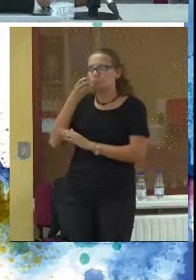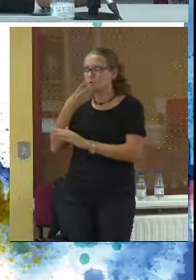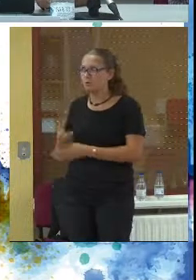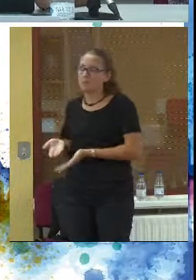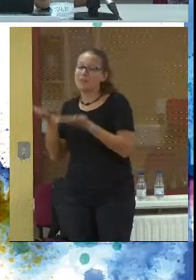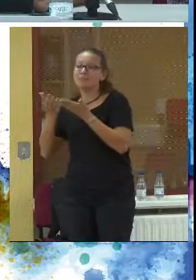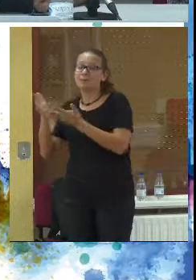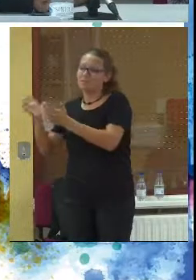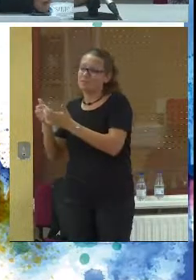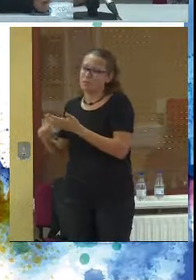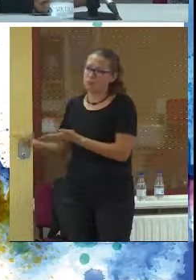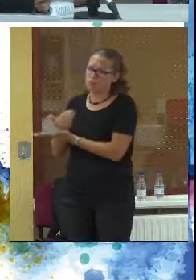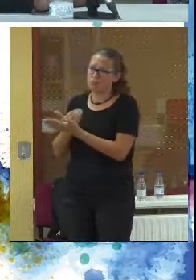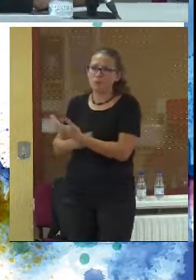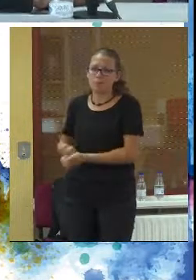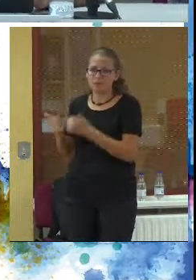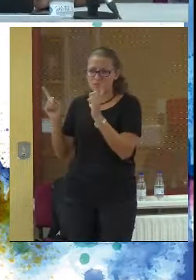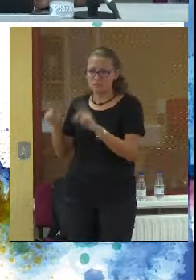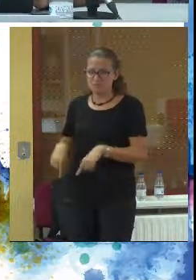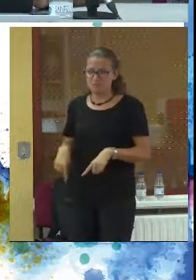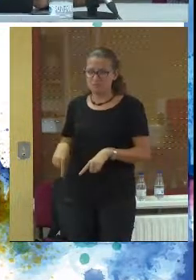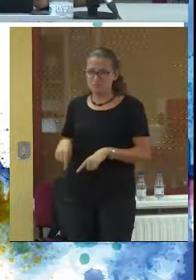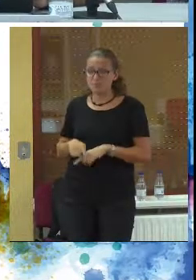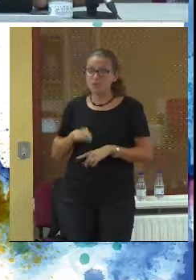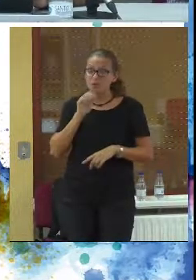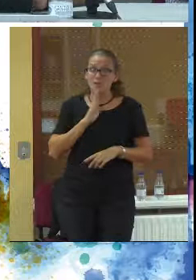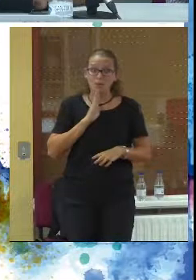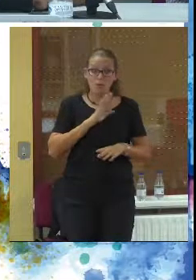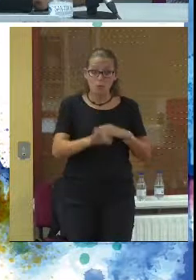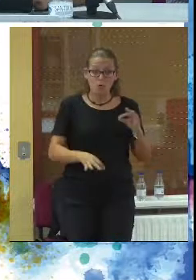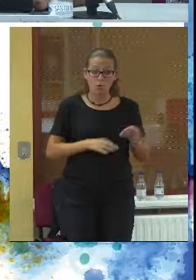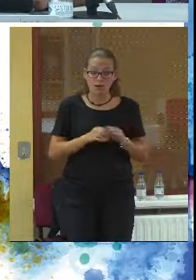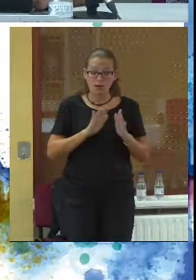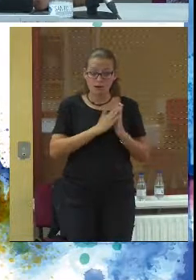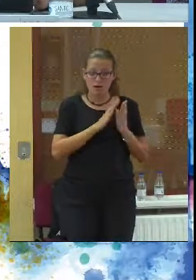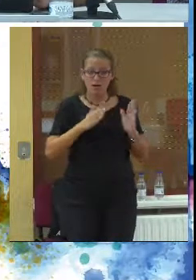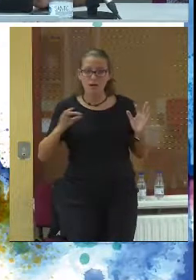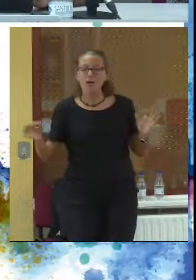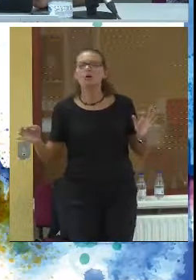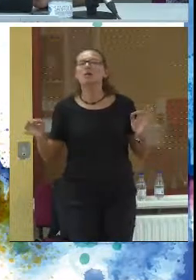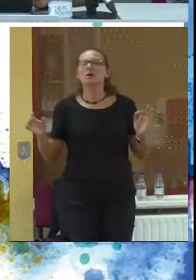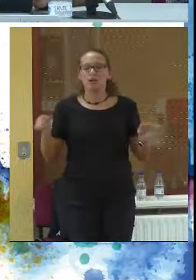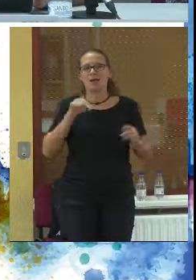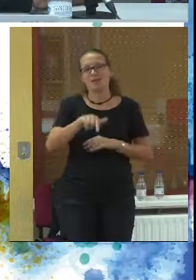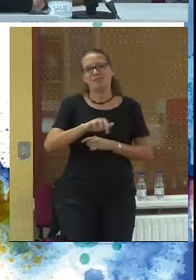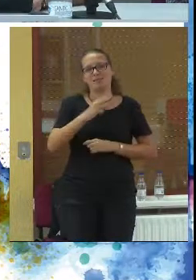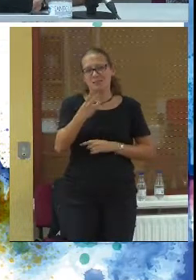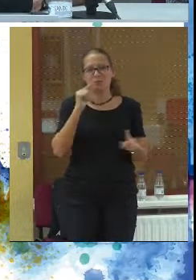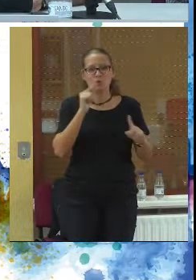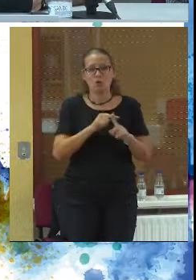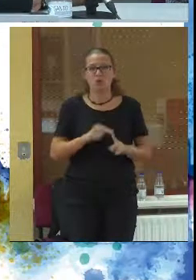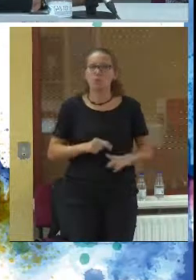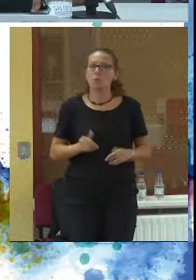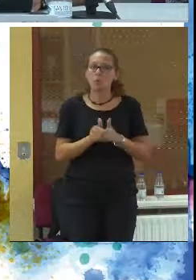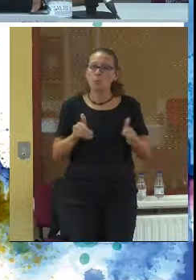get benefits, profits more quickly. So that's a loop where we've got these 3